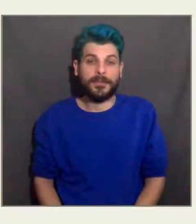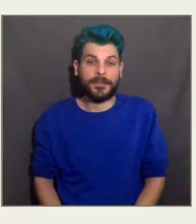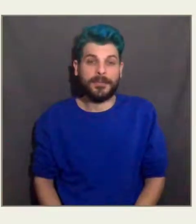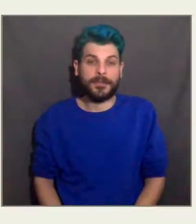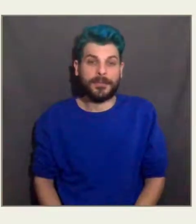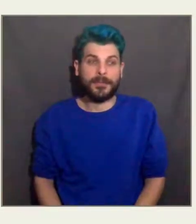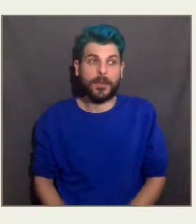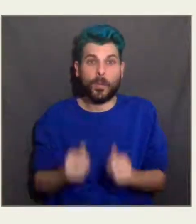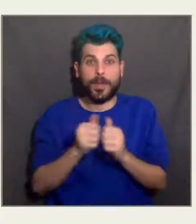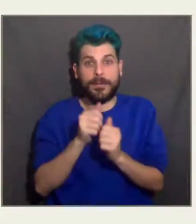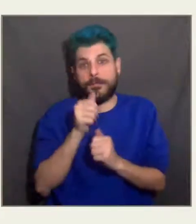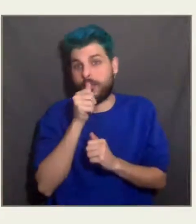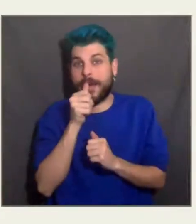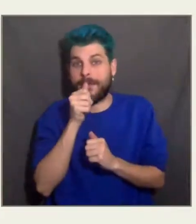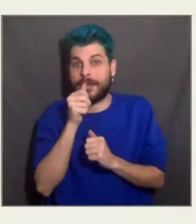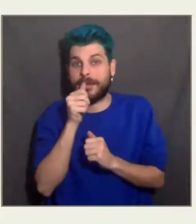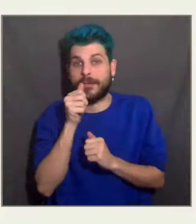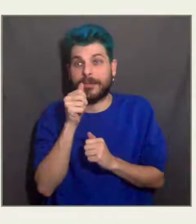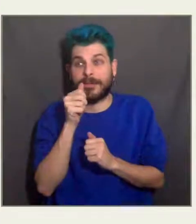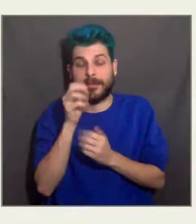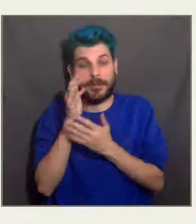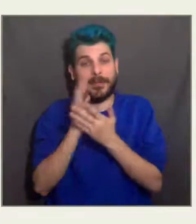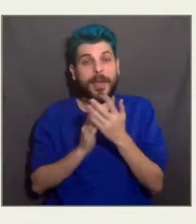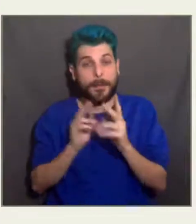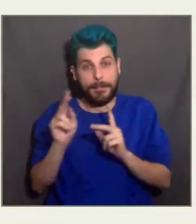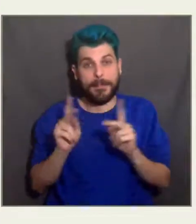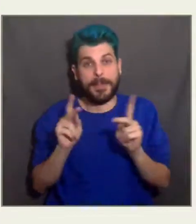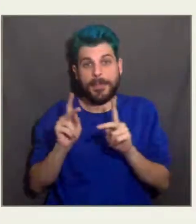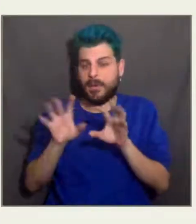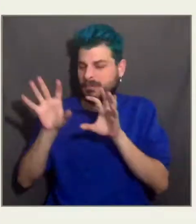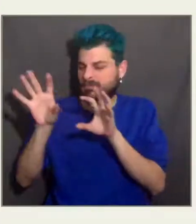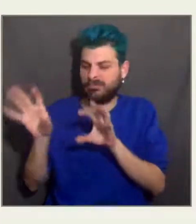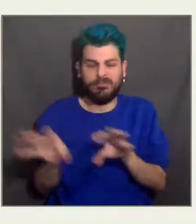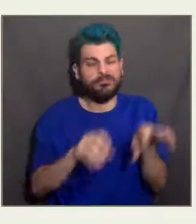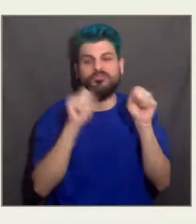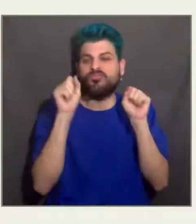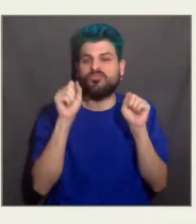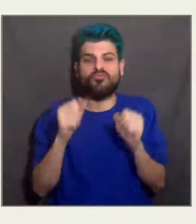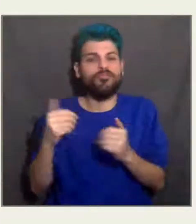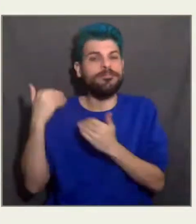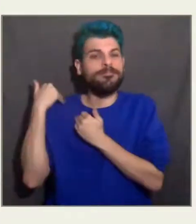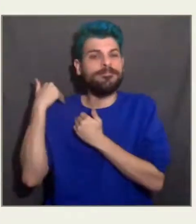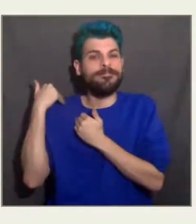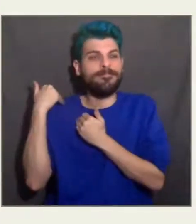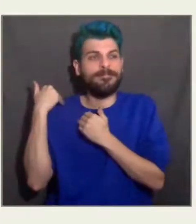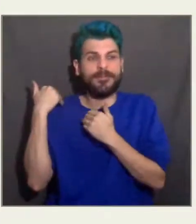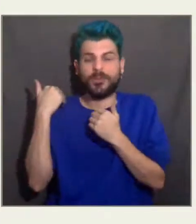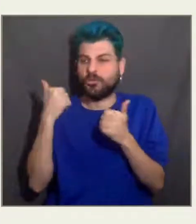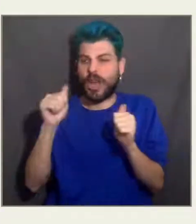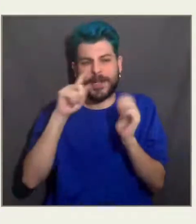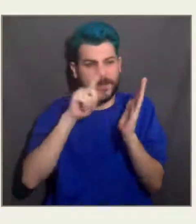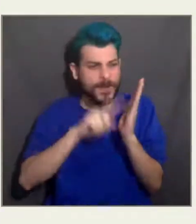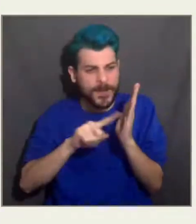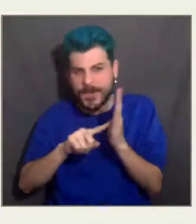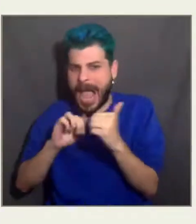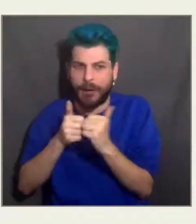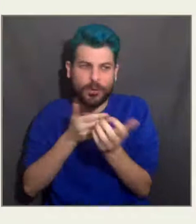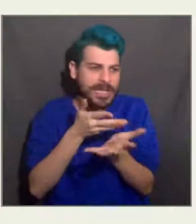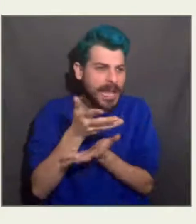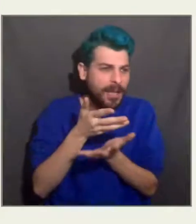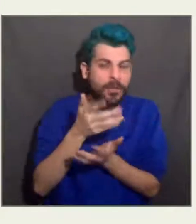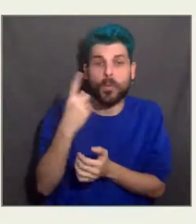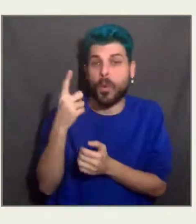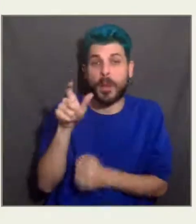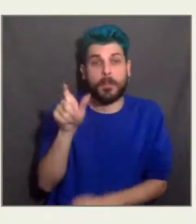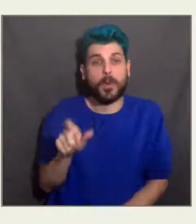private side that have come forward to try and find ways to engage, Homer Williams being one of them, trying to